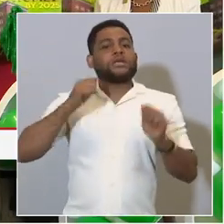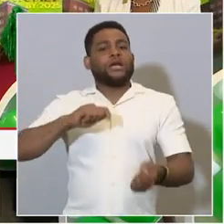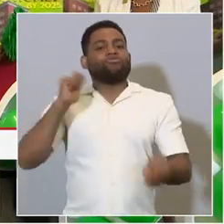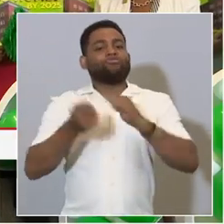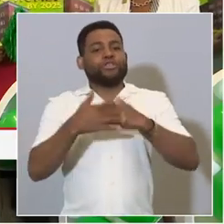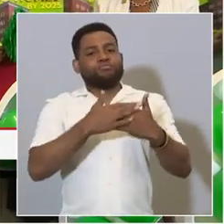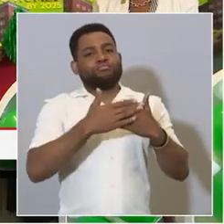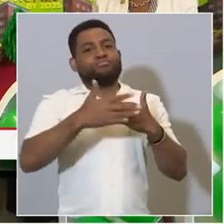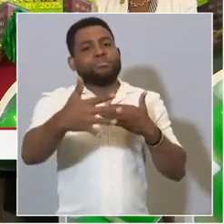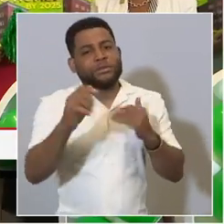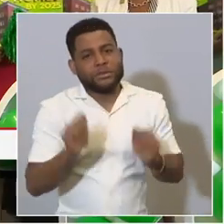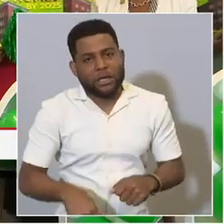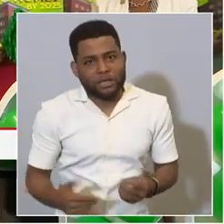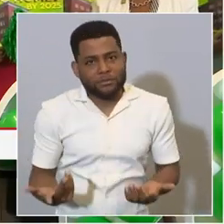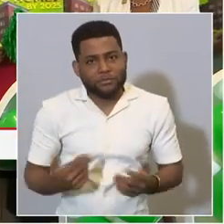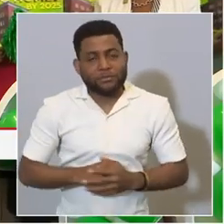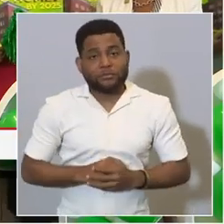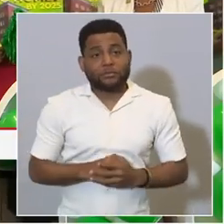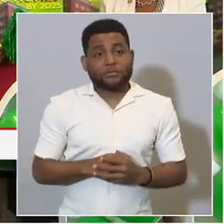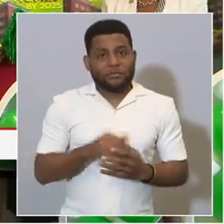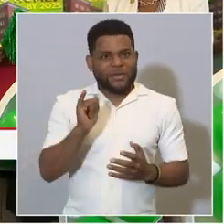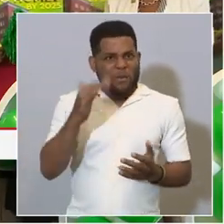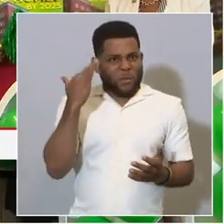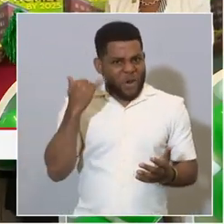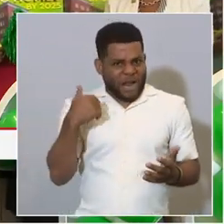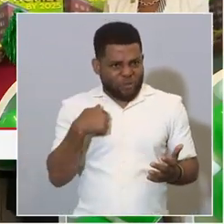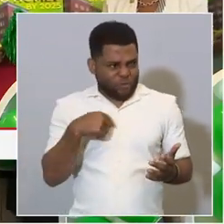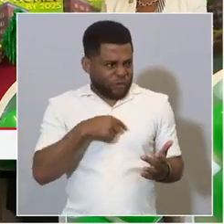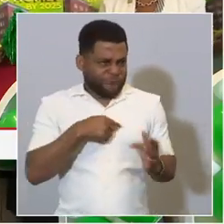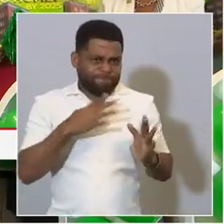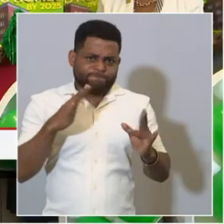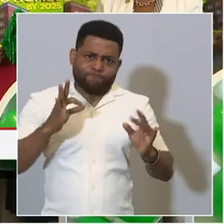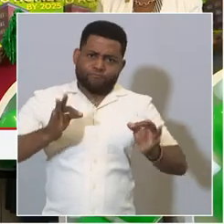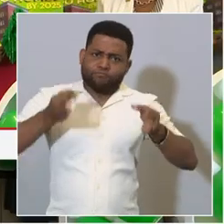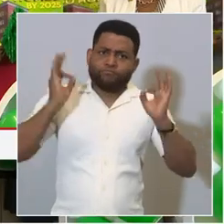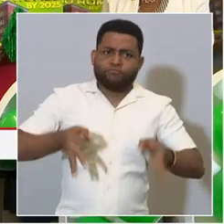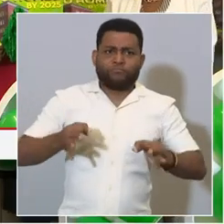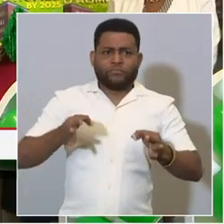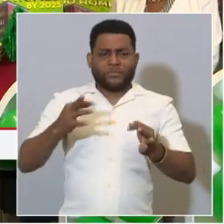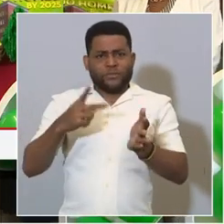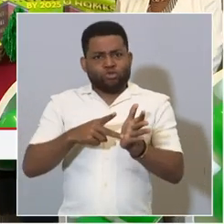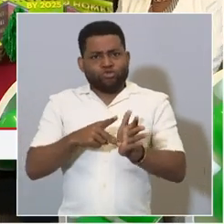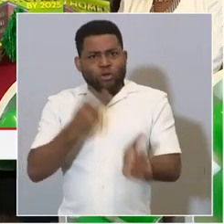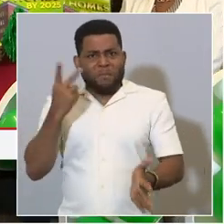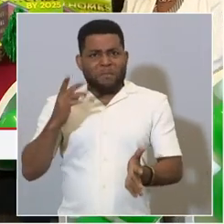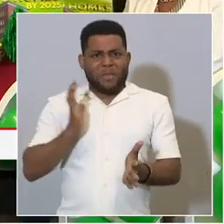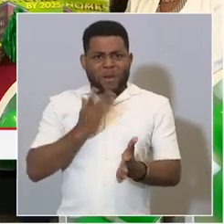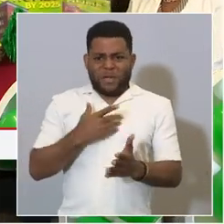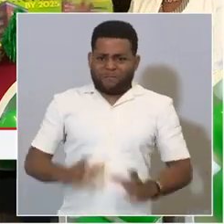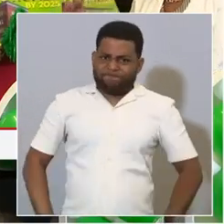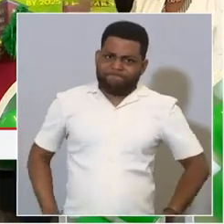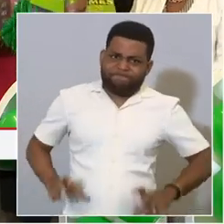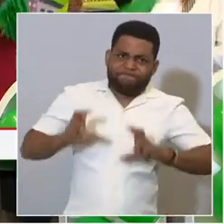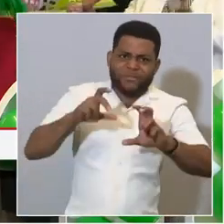I came into office, I doubled our investment in the Housing Production Trust Fund.